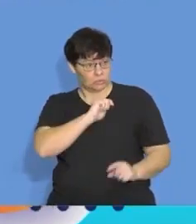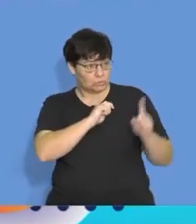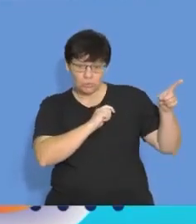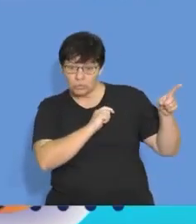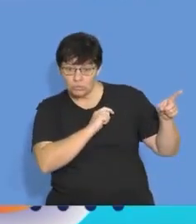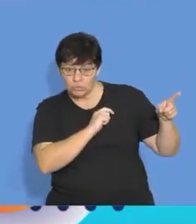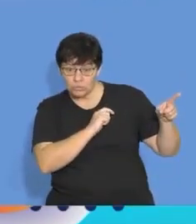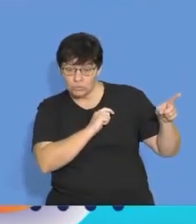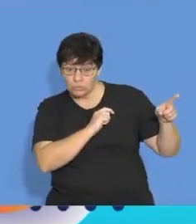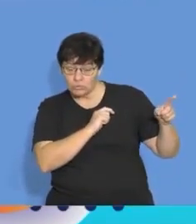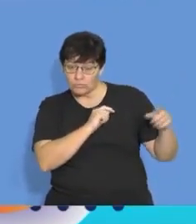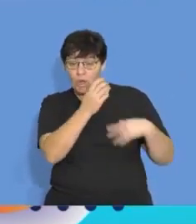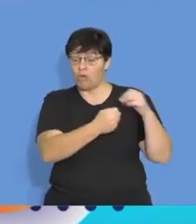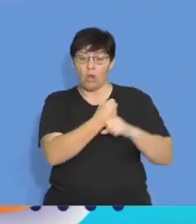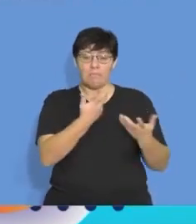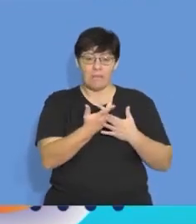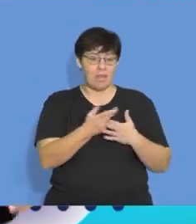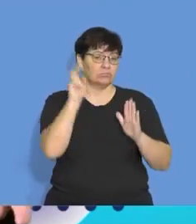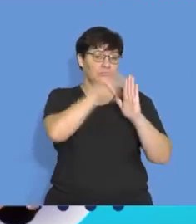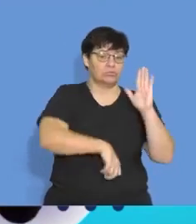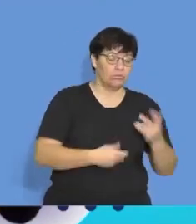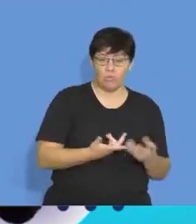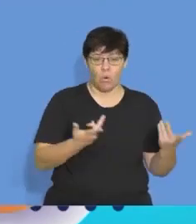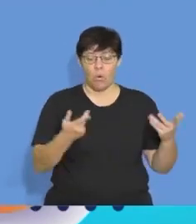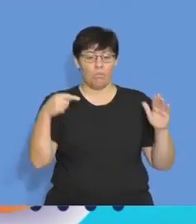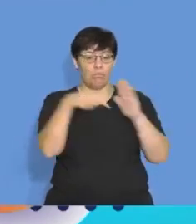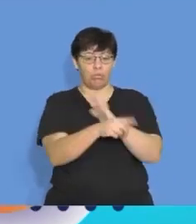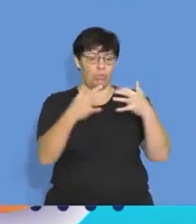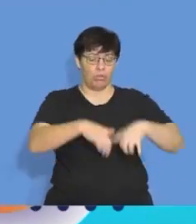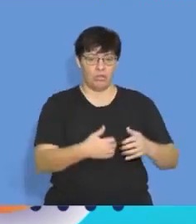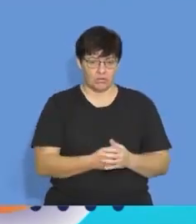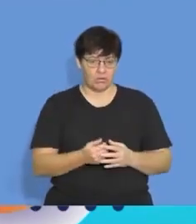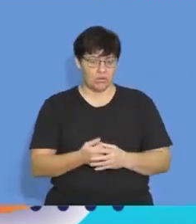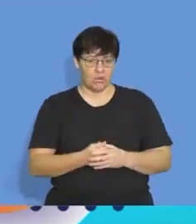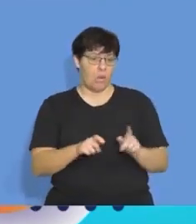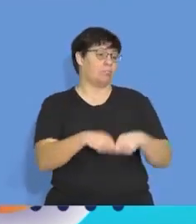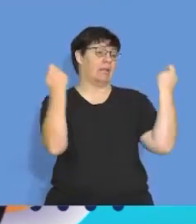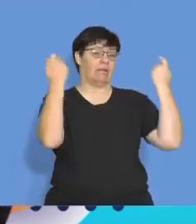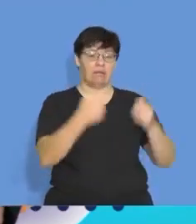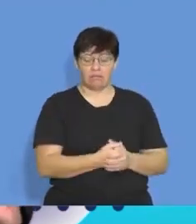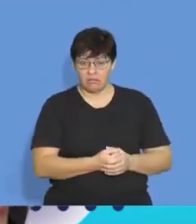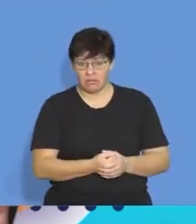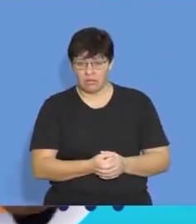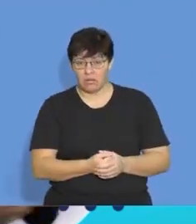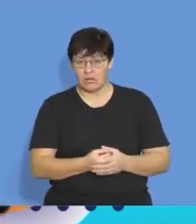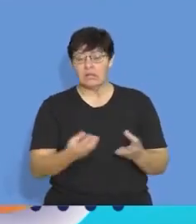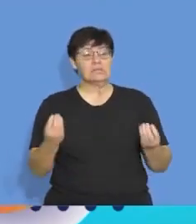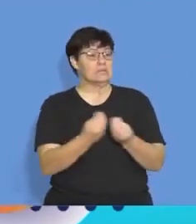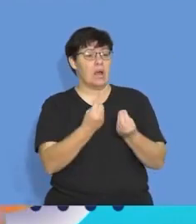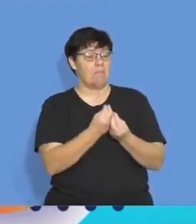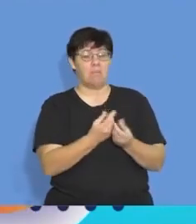anything could have happened during the year. There could have been pilferage. There could have been breakages. There could have been items